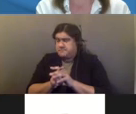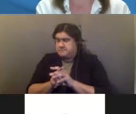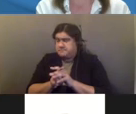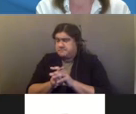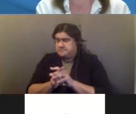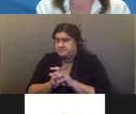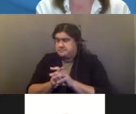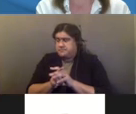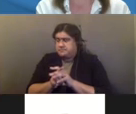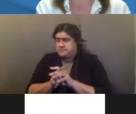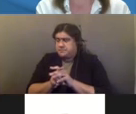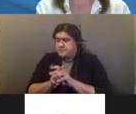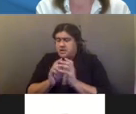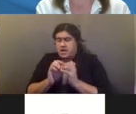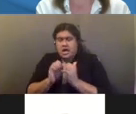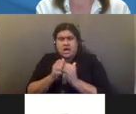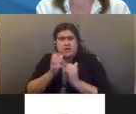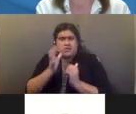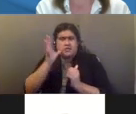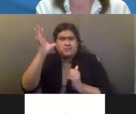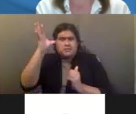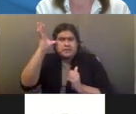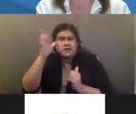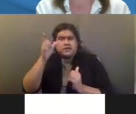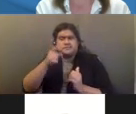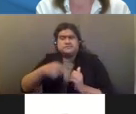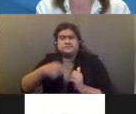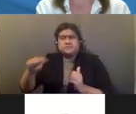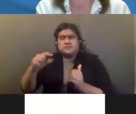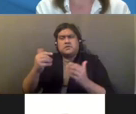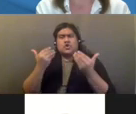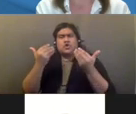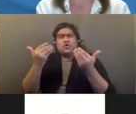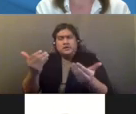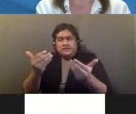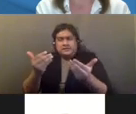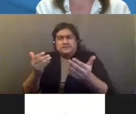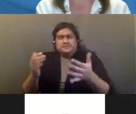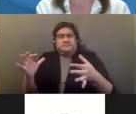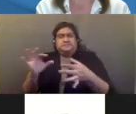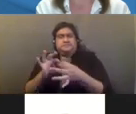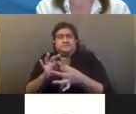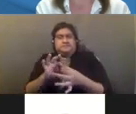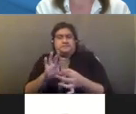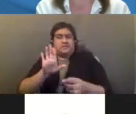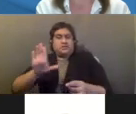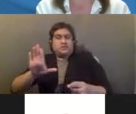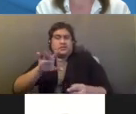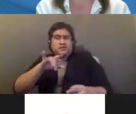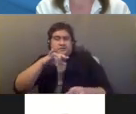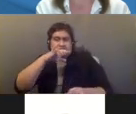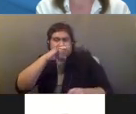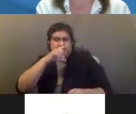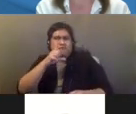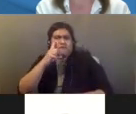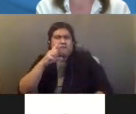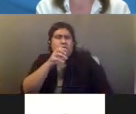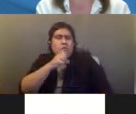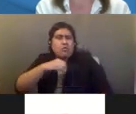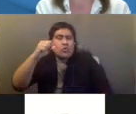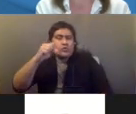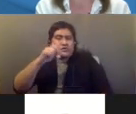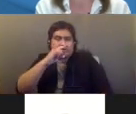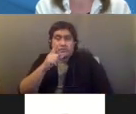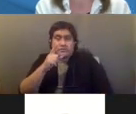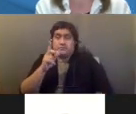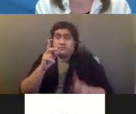how would a parent go about finding a therapist for an older child, so someone headed to college next year, and helping them run